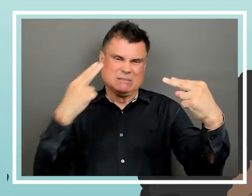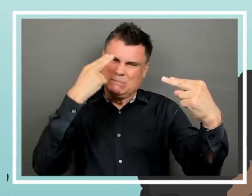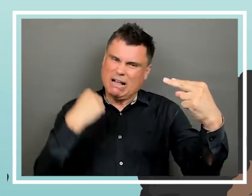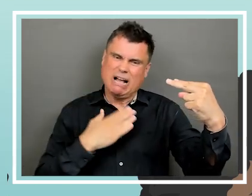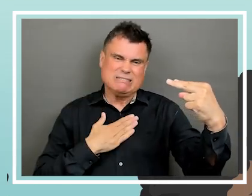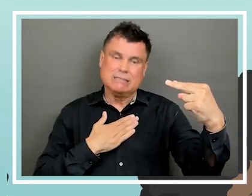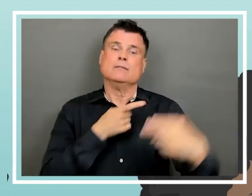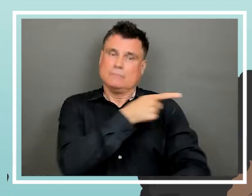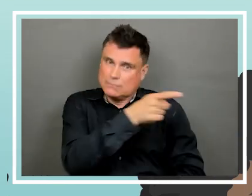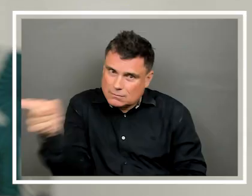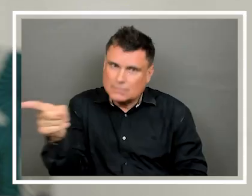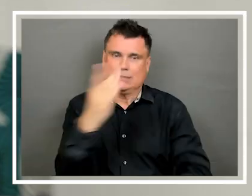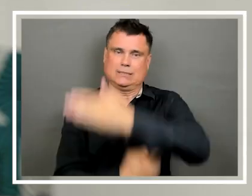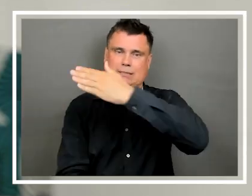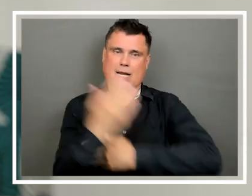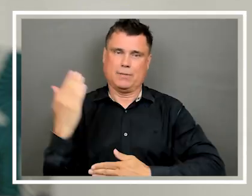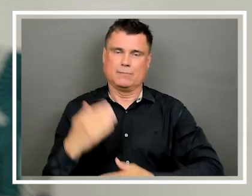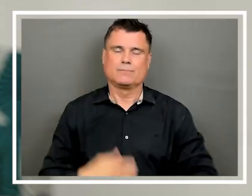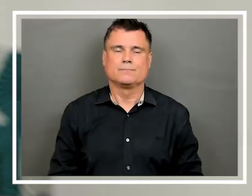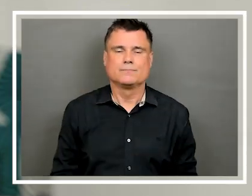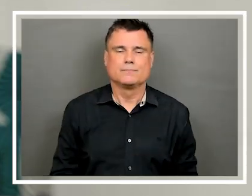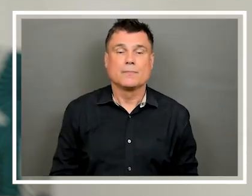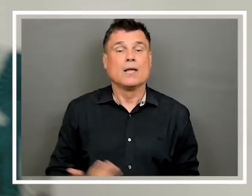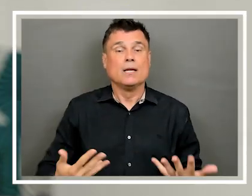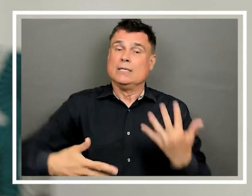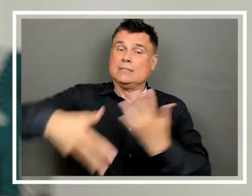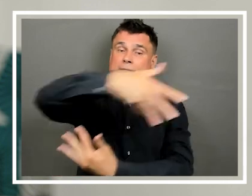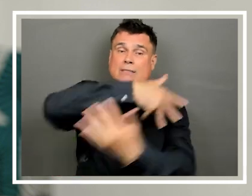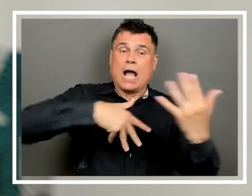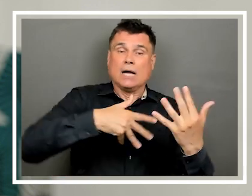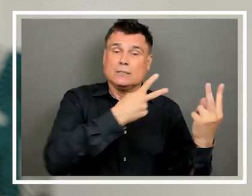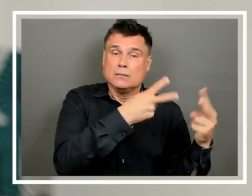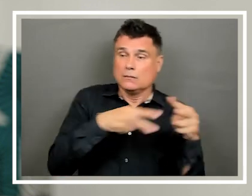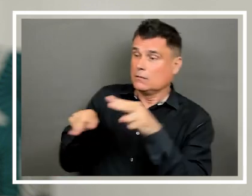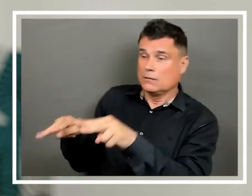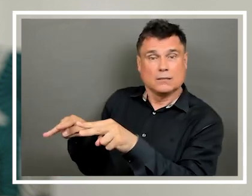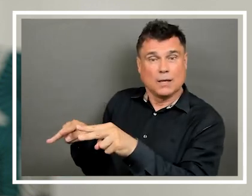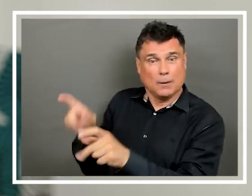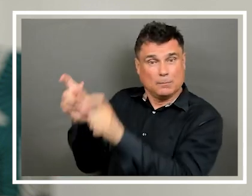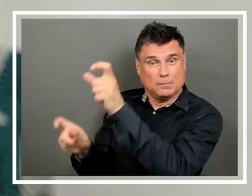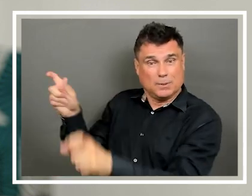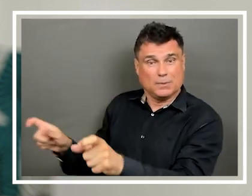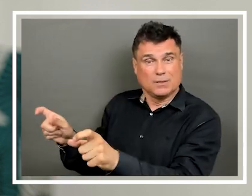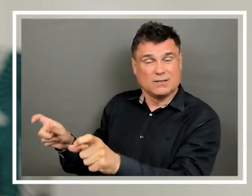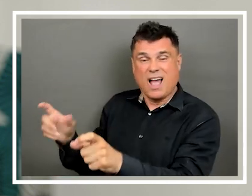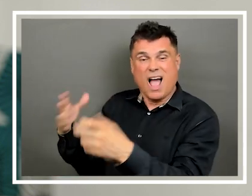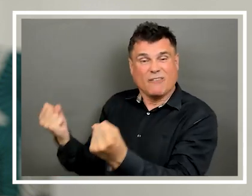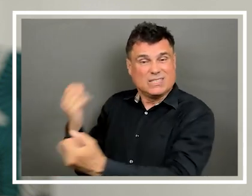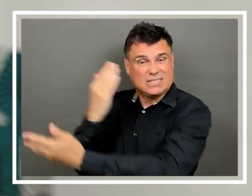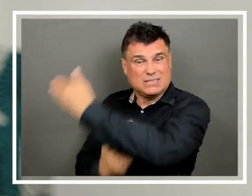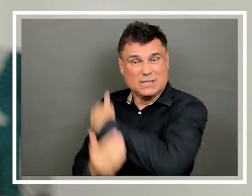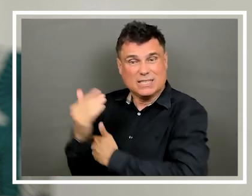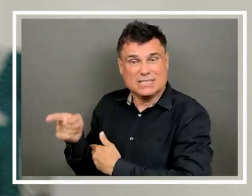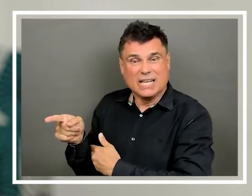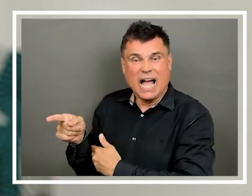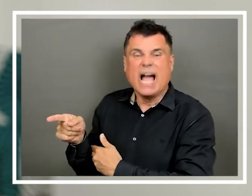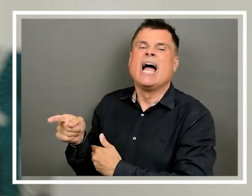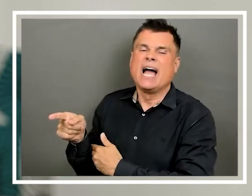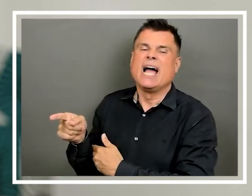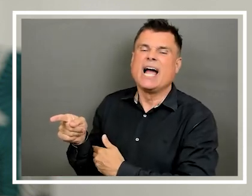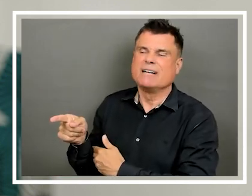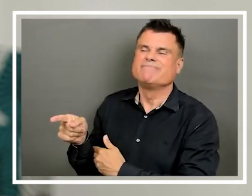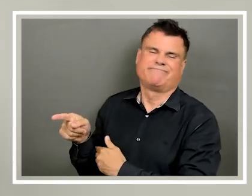something. It's society's response to a person with an impairment that makes that person